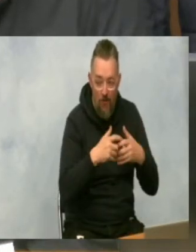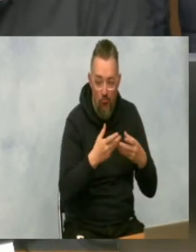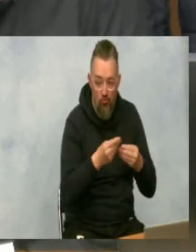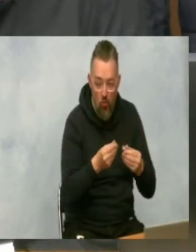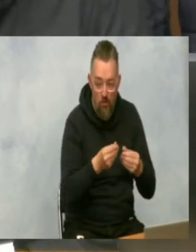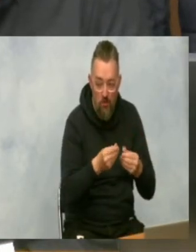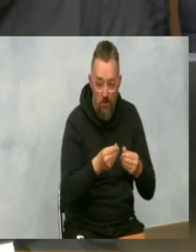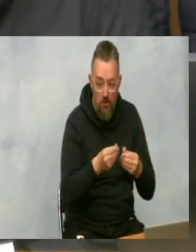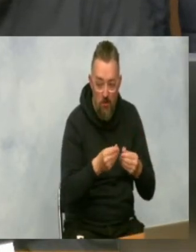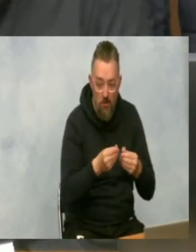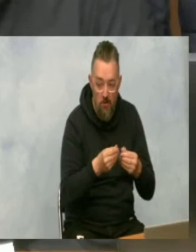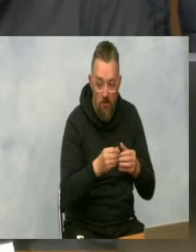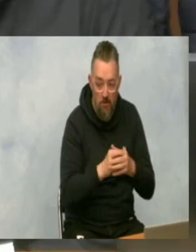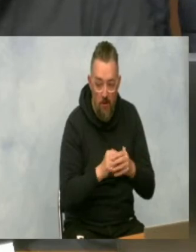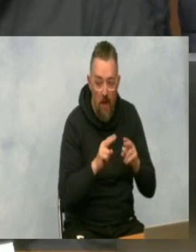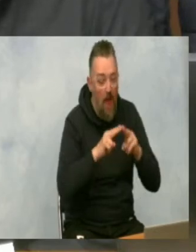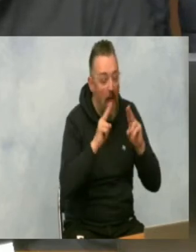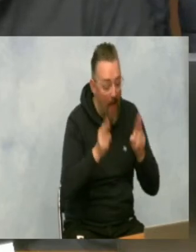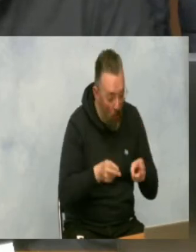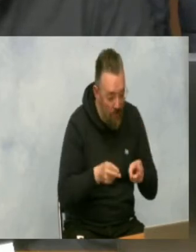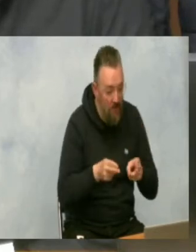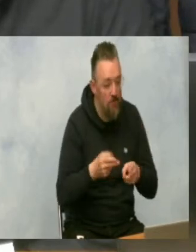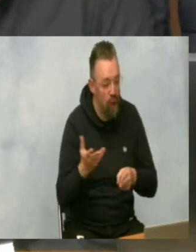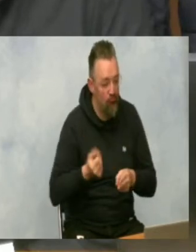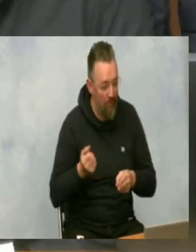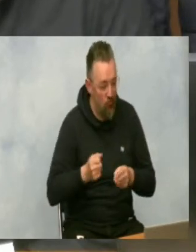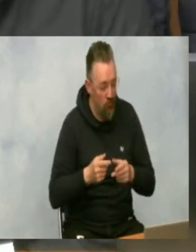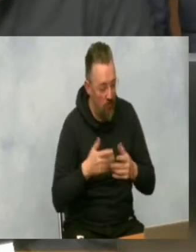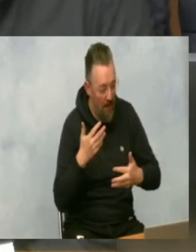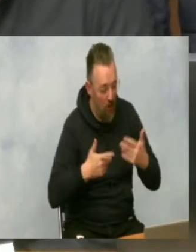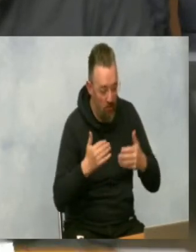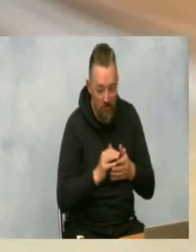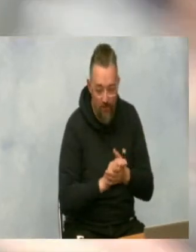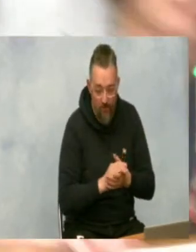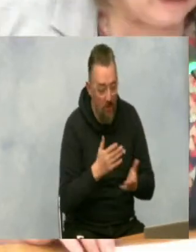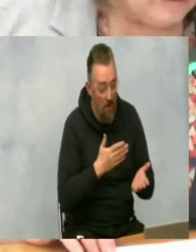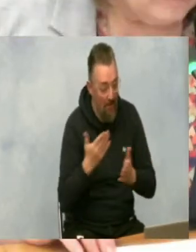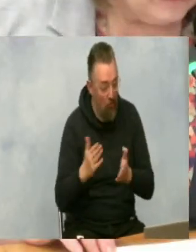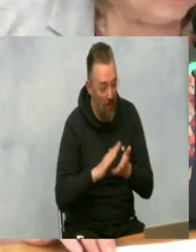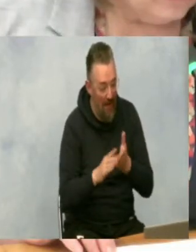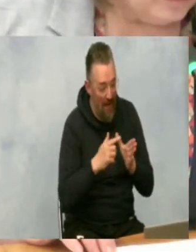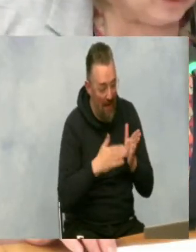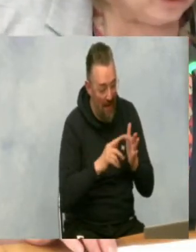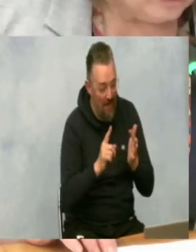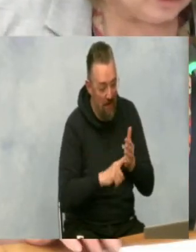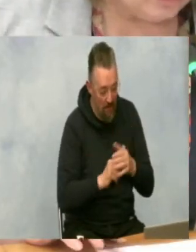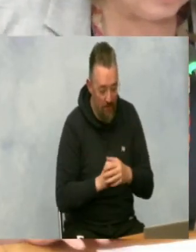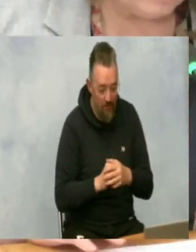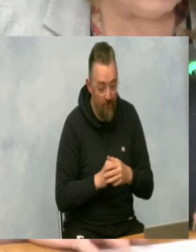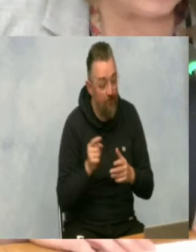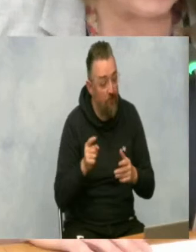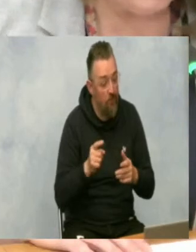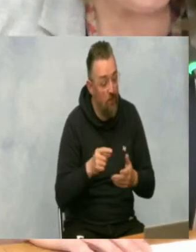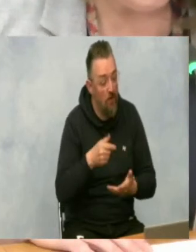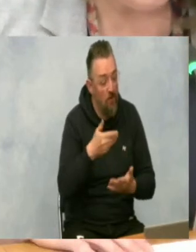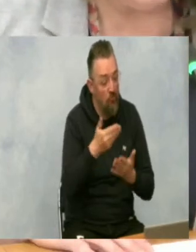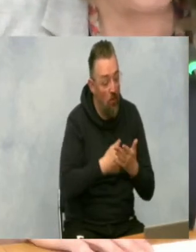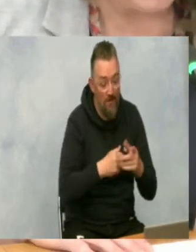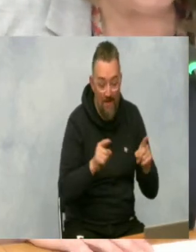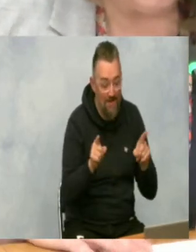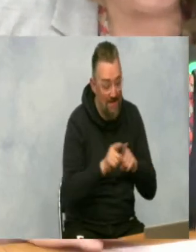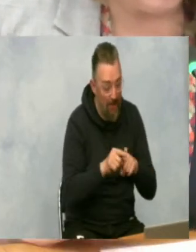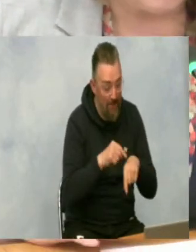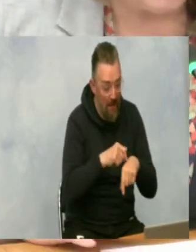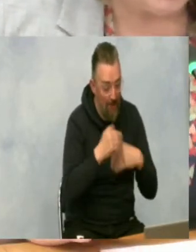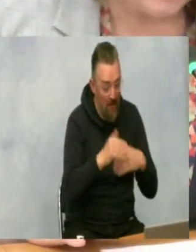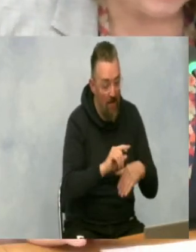account. Back to you again, Hazel, please. Thanks again, Chair. The report also covers the same period, 1st of